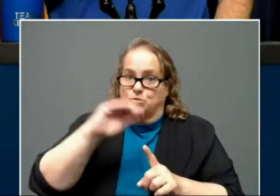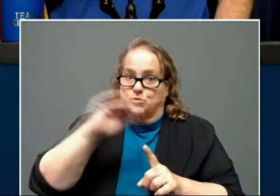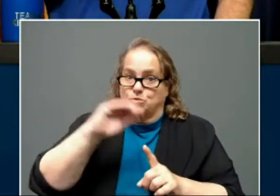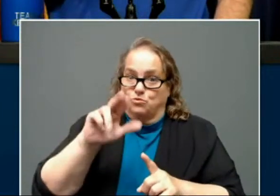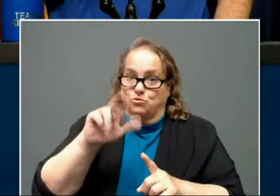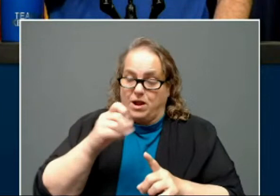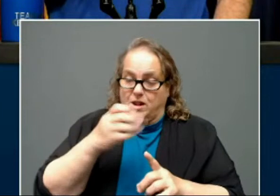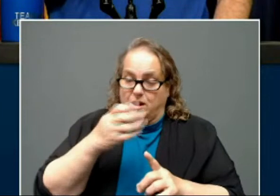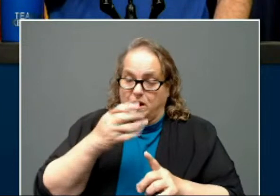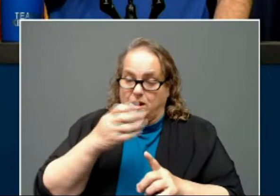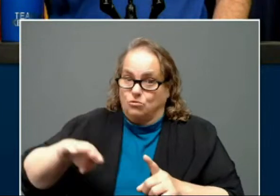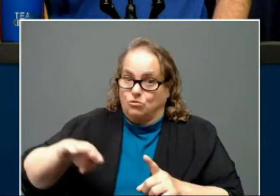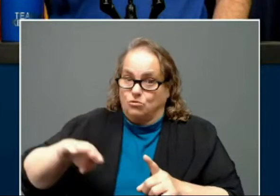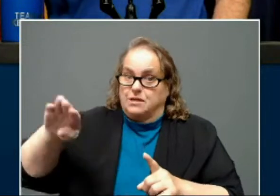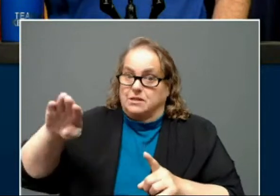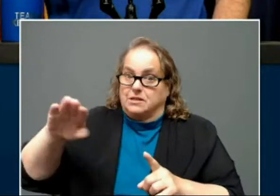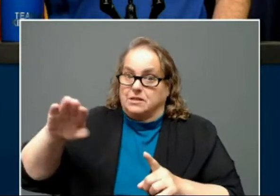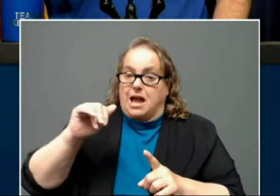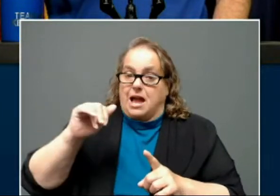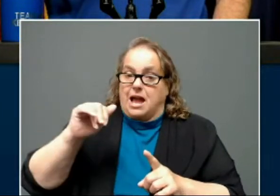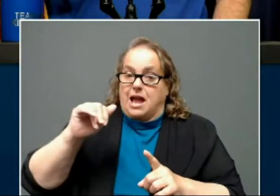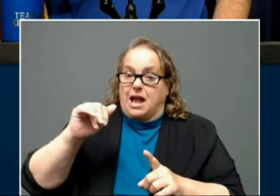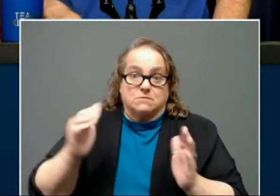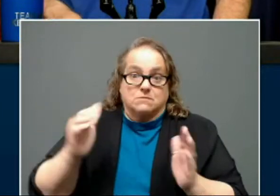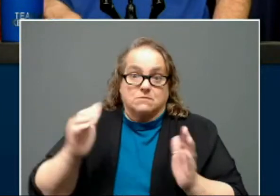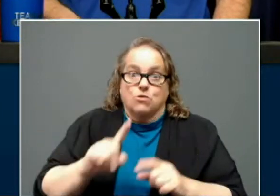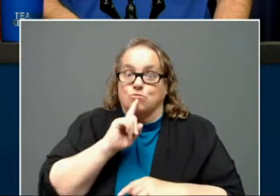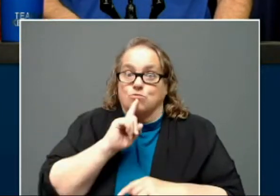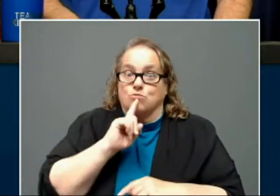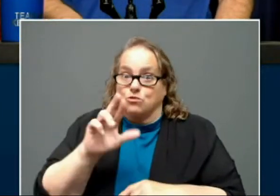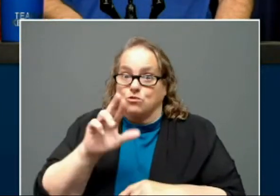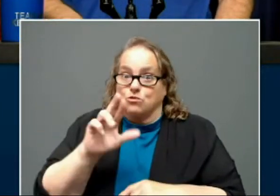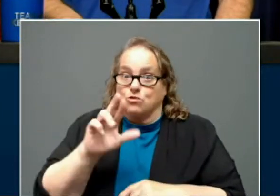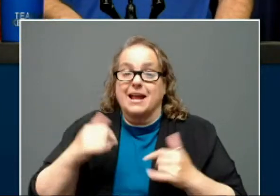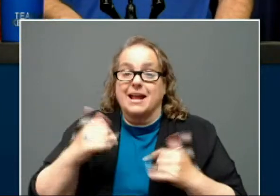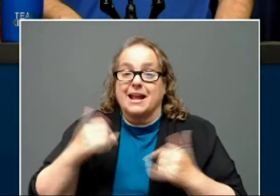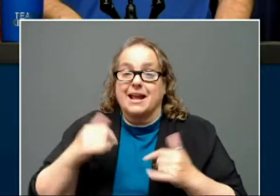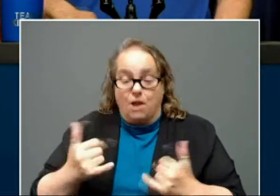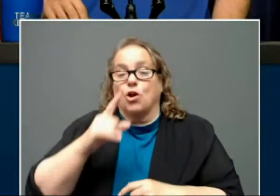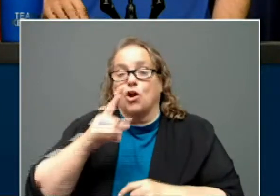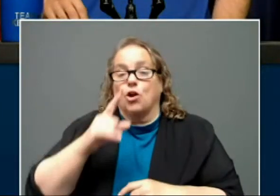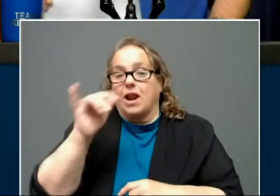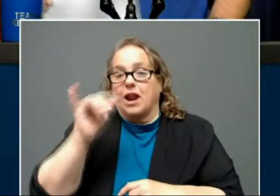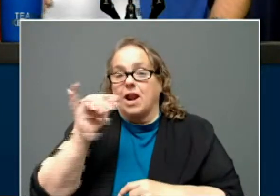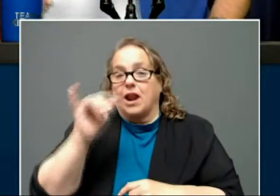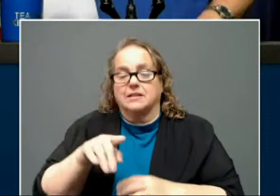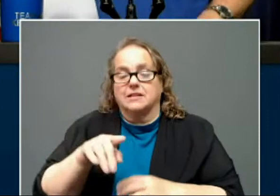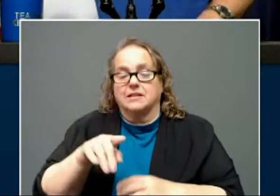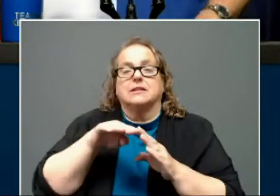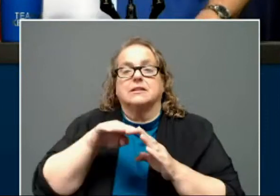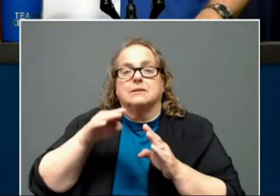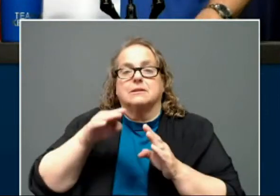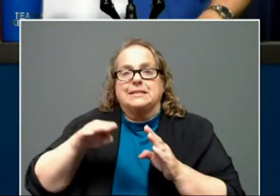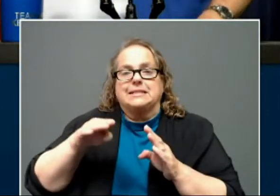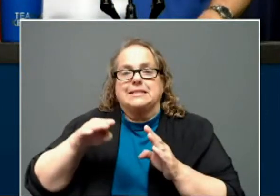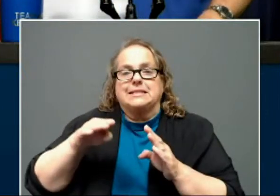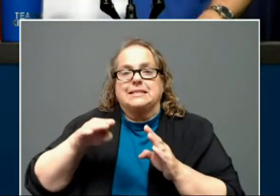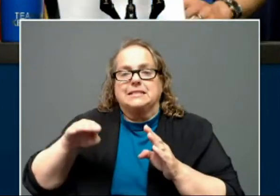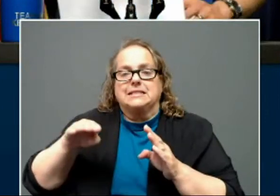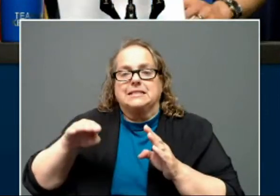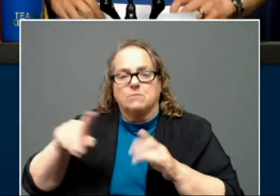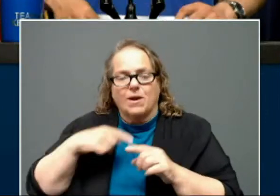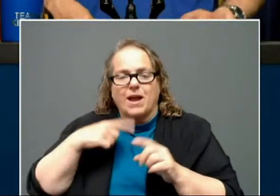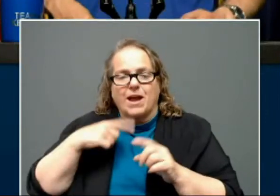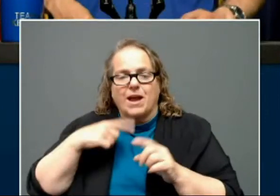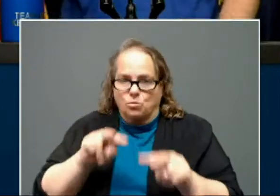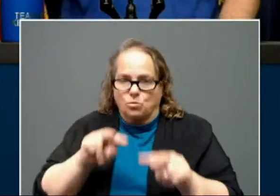small but real rate. Now it does look like we've plateaued, but it is certainly something that we want to watch.